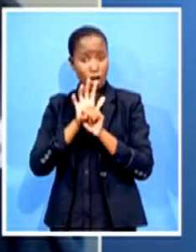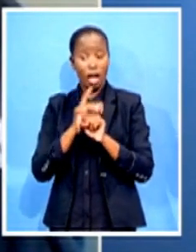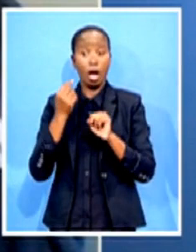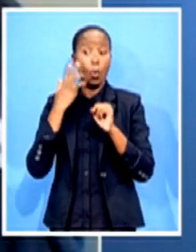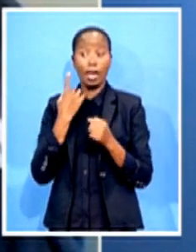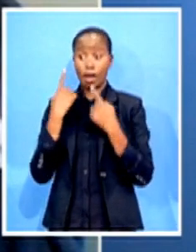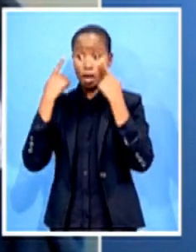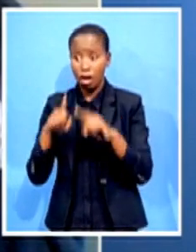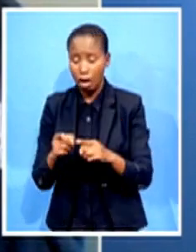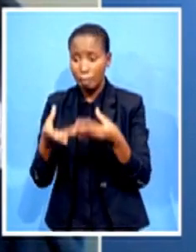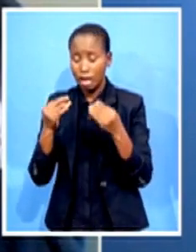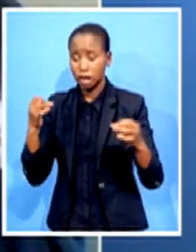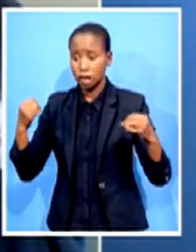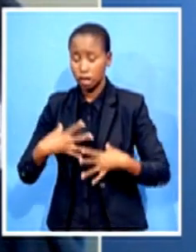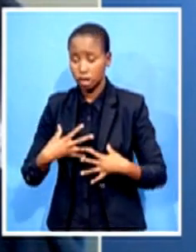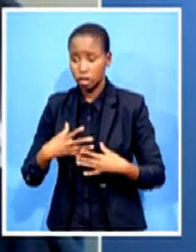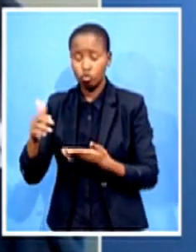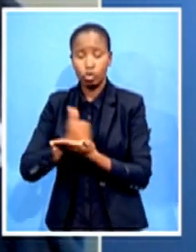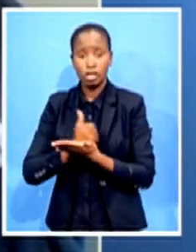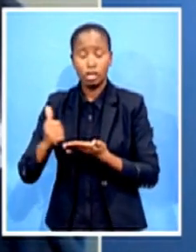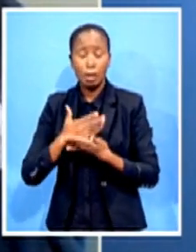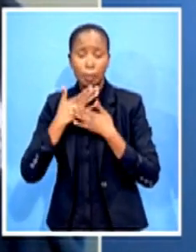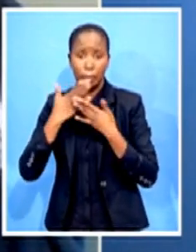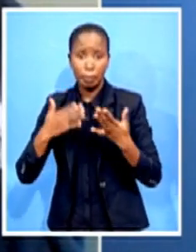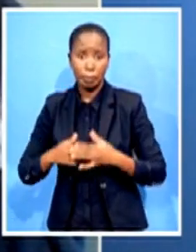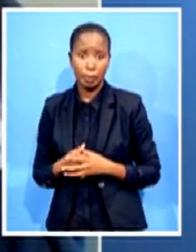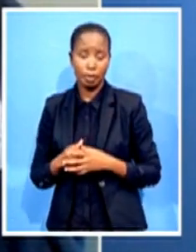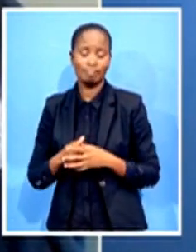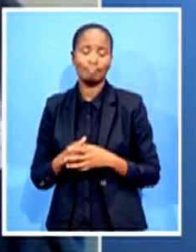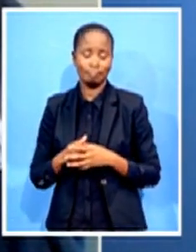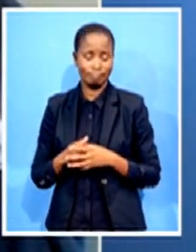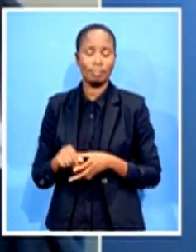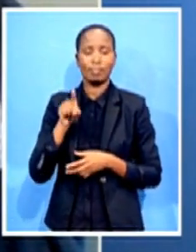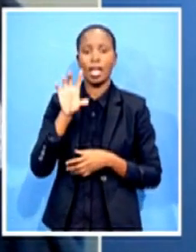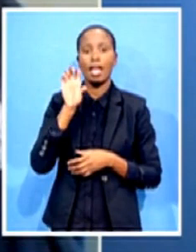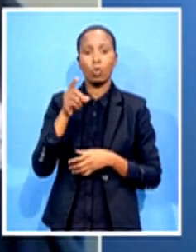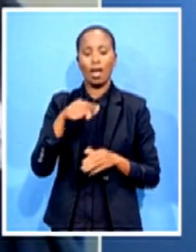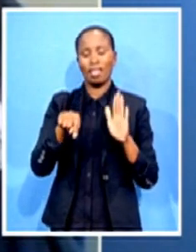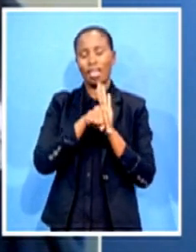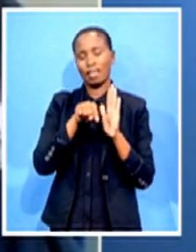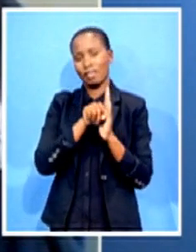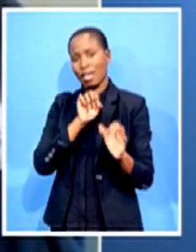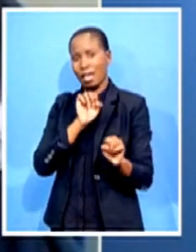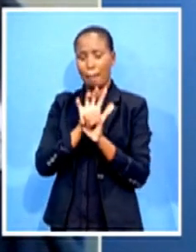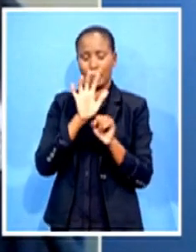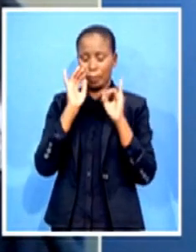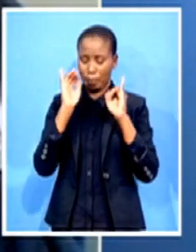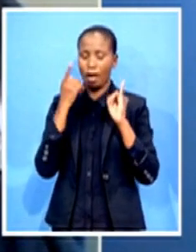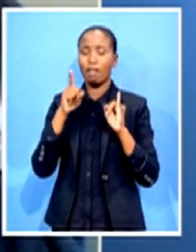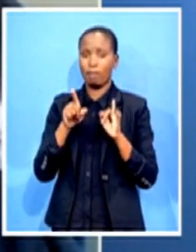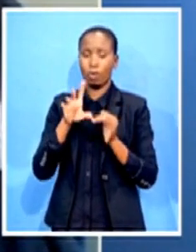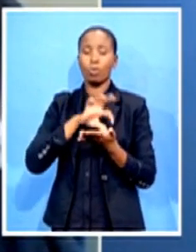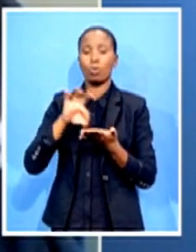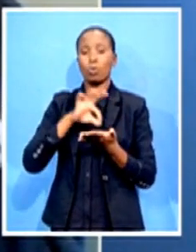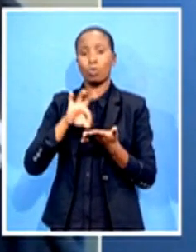it has had a very negative impact on the domestic workers. There is loss of life, there is